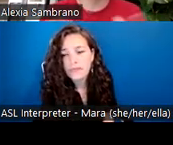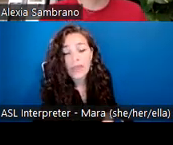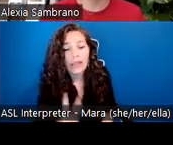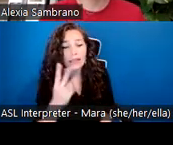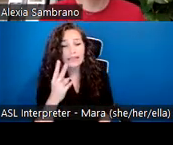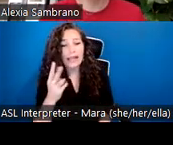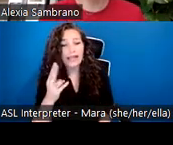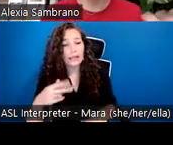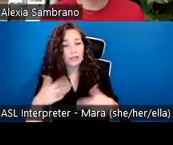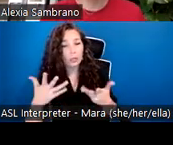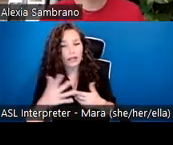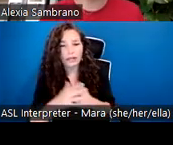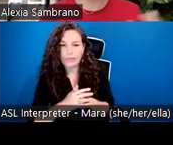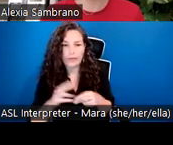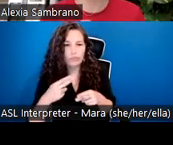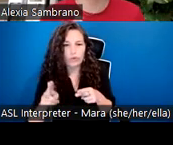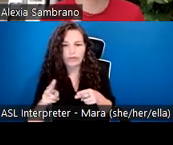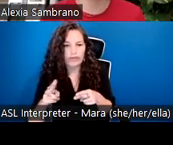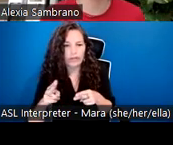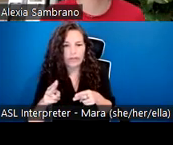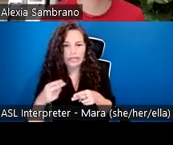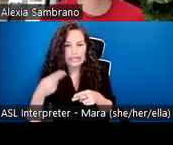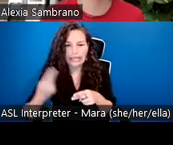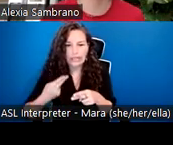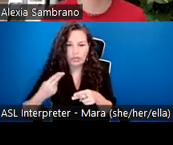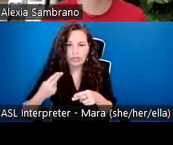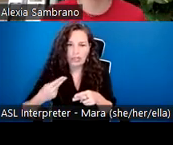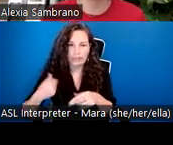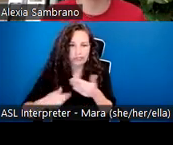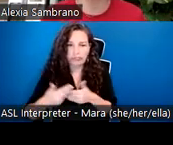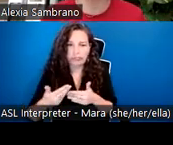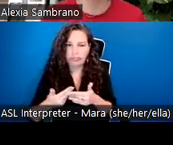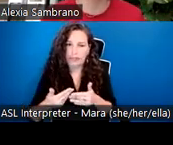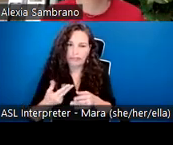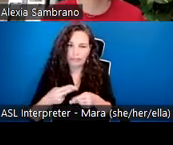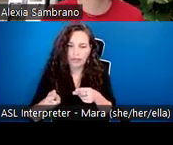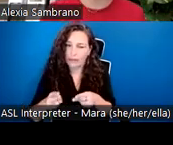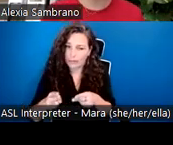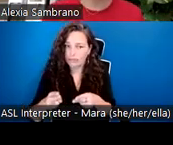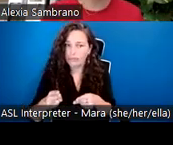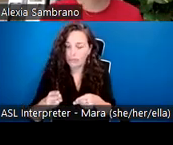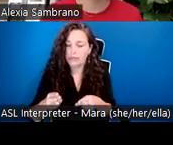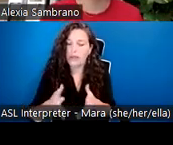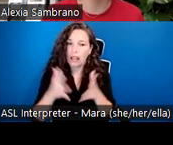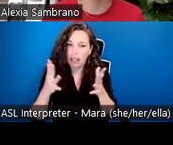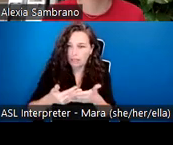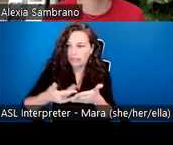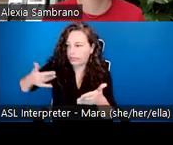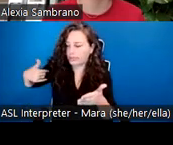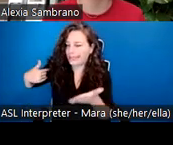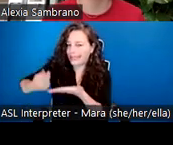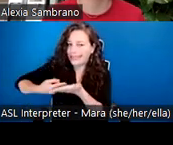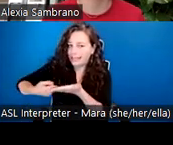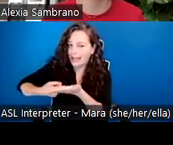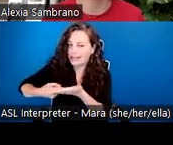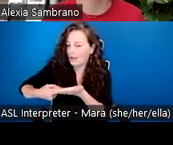big brief crash course. Obviously, we know there's tons to talk about when it comes to trans and gender expansive healthcare, but a brief crash course on this. So we're